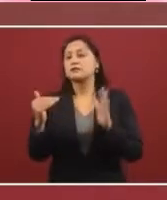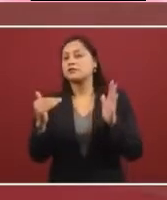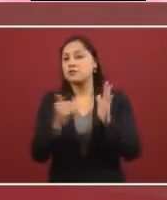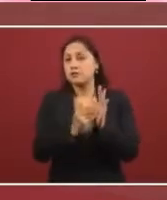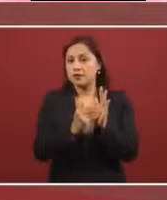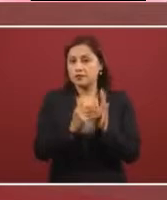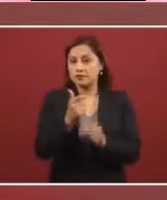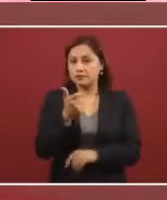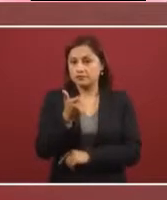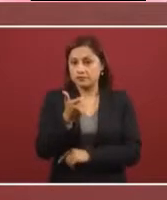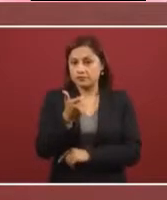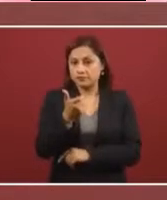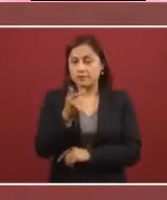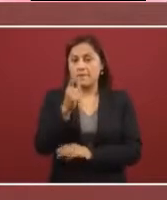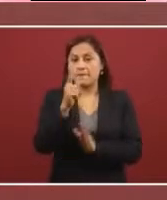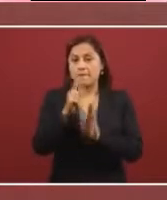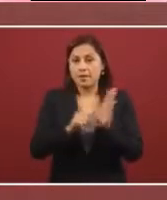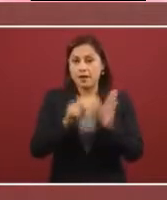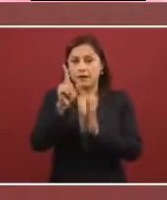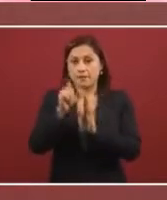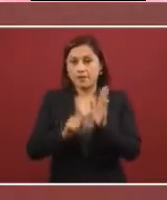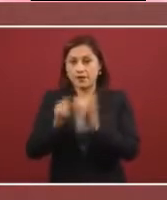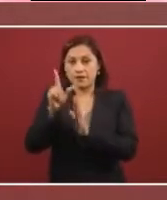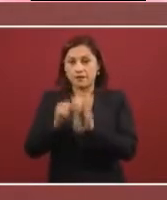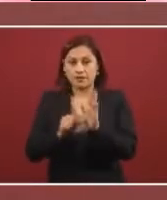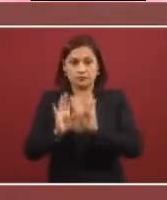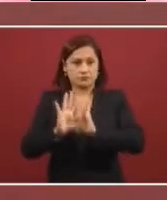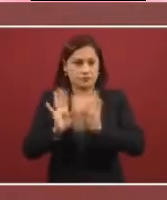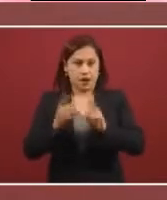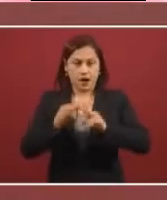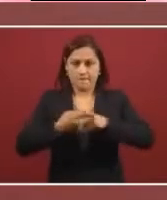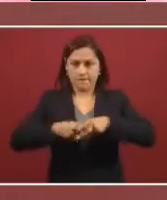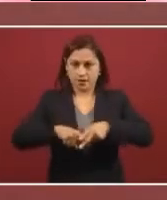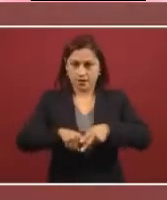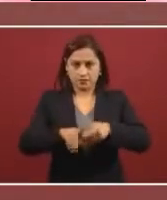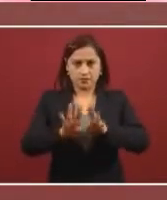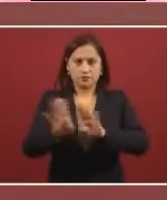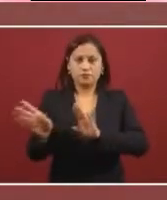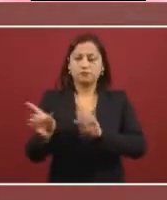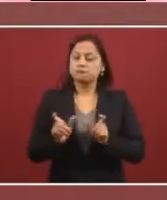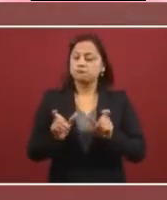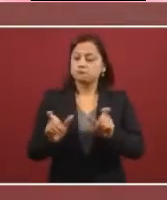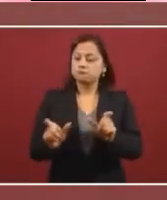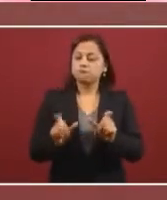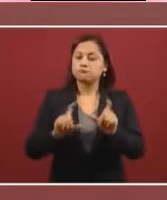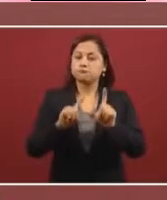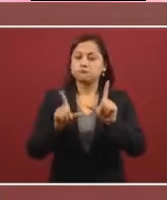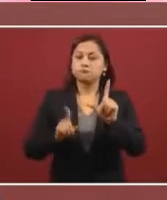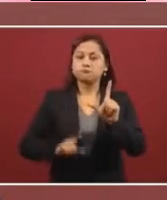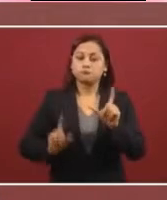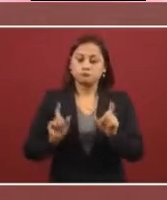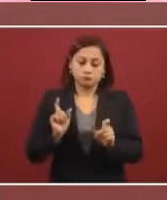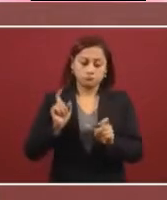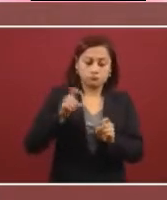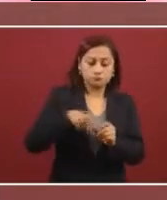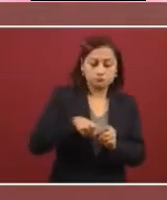19,000 pesos monthly as they on the, to start with.